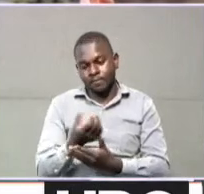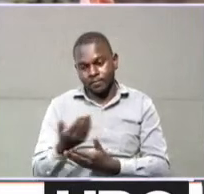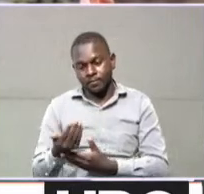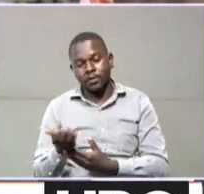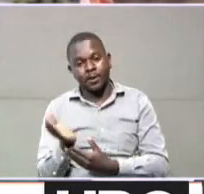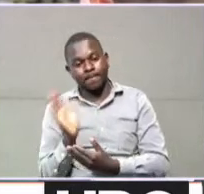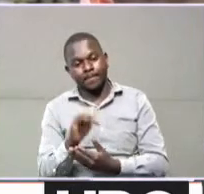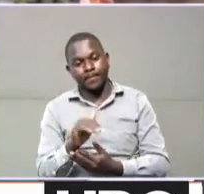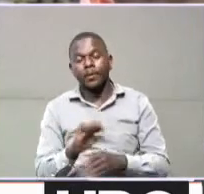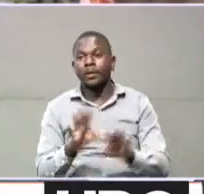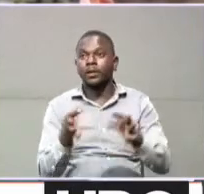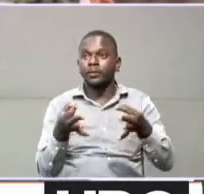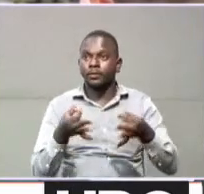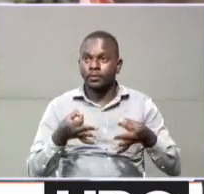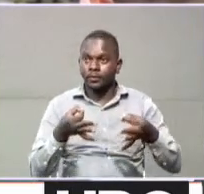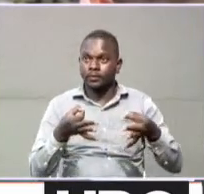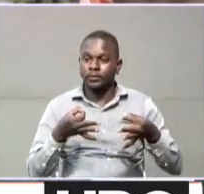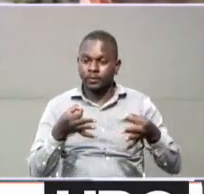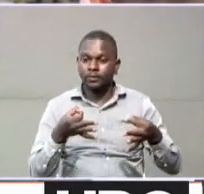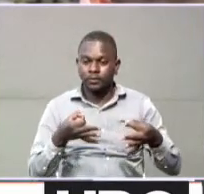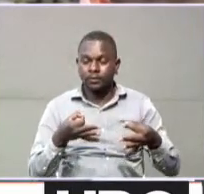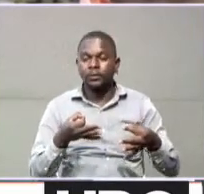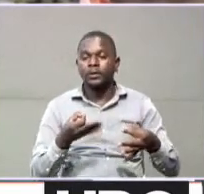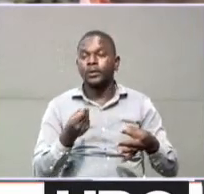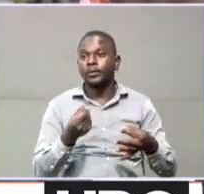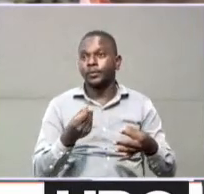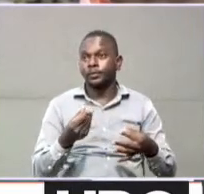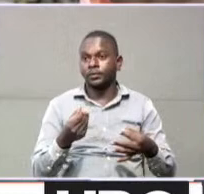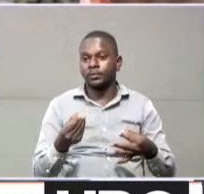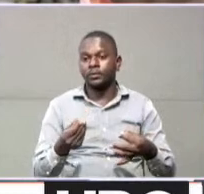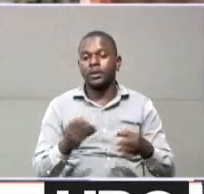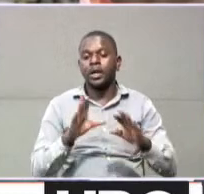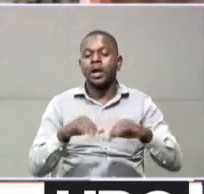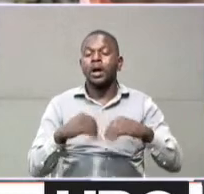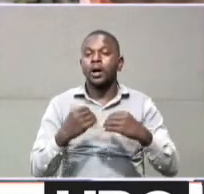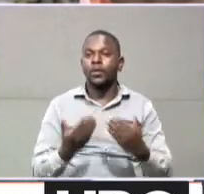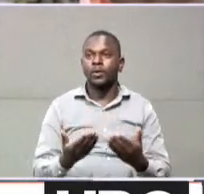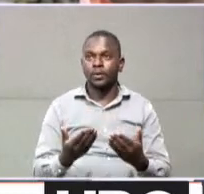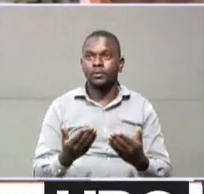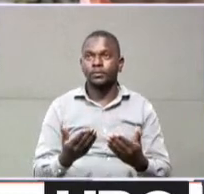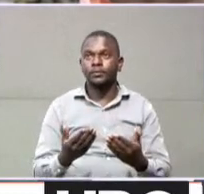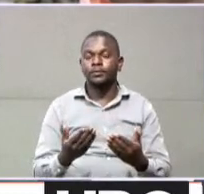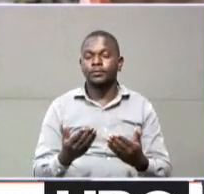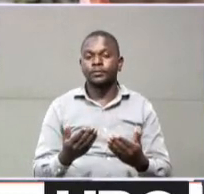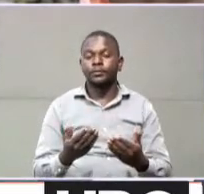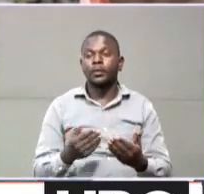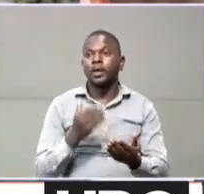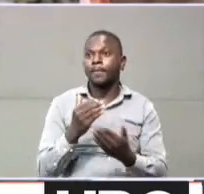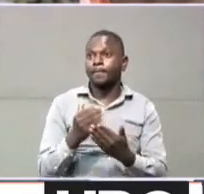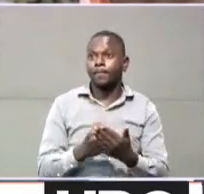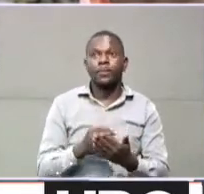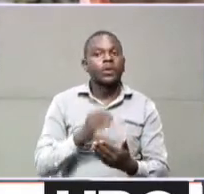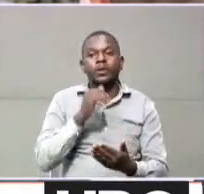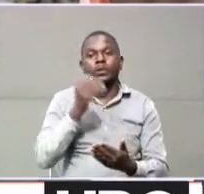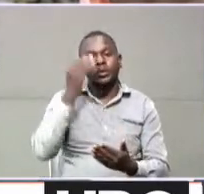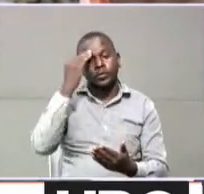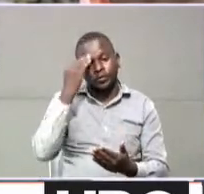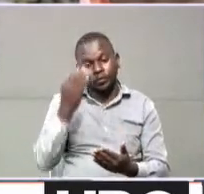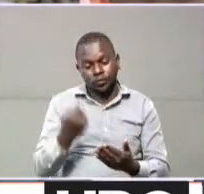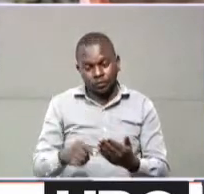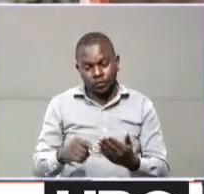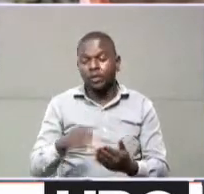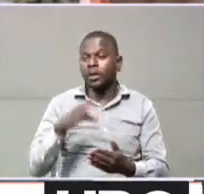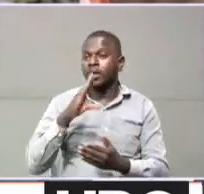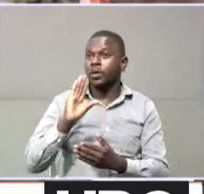returned the money on the consolidated fund however because we did not know what quantum